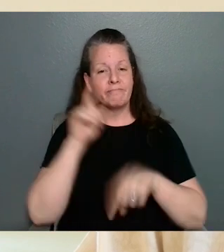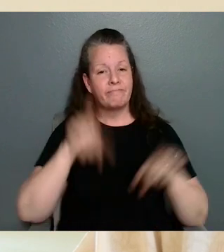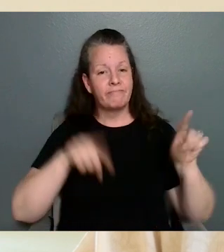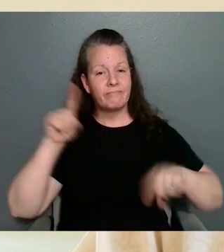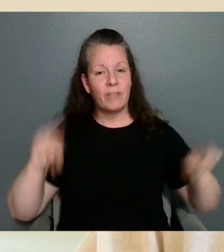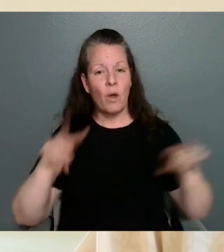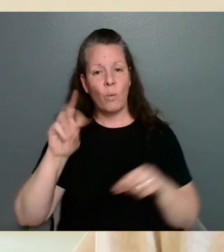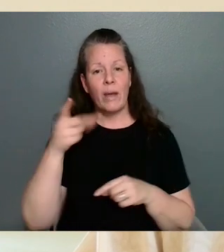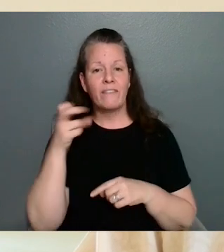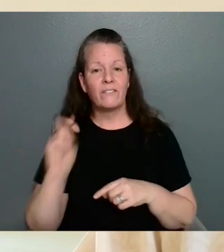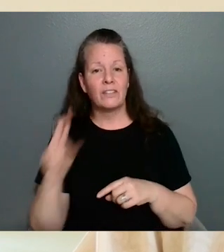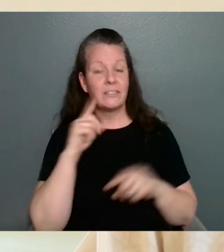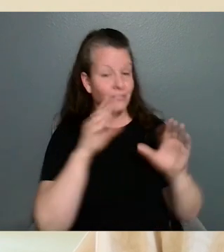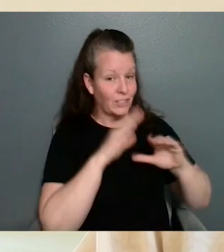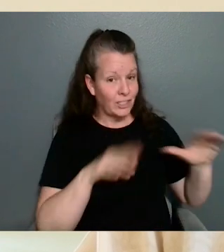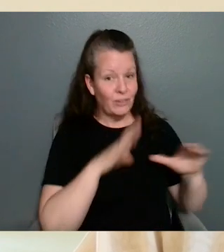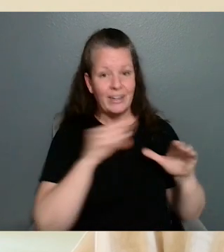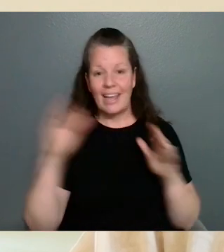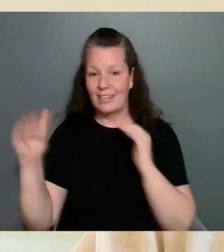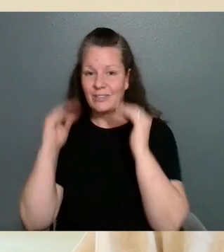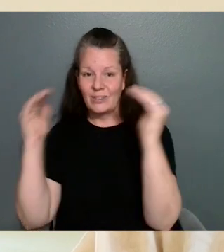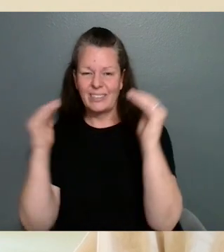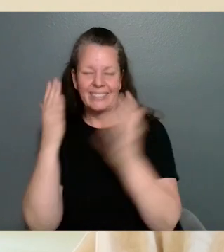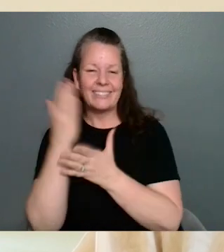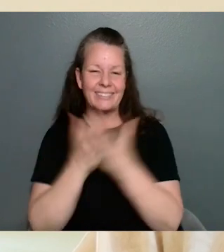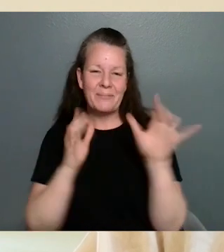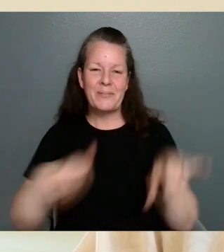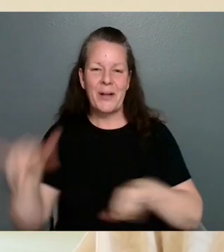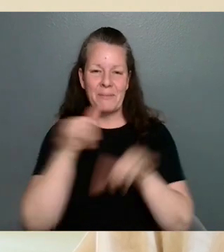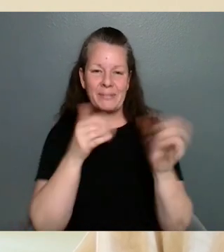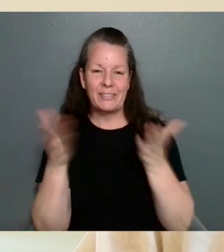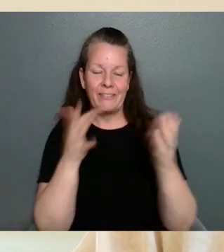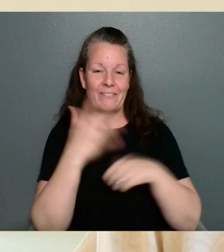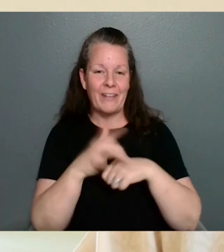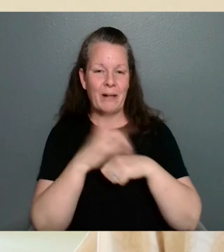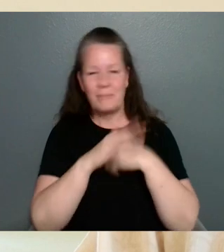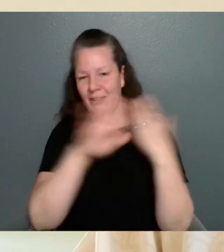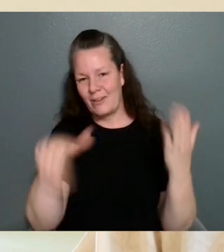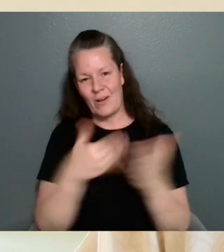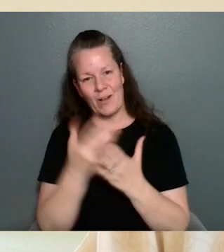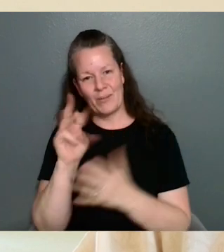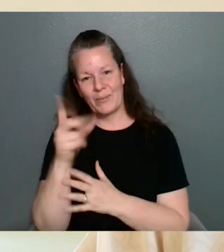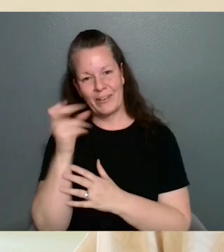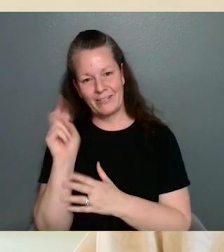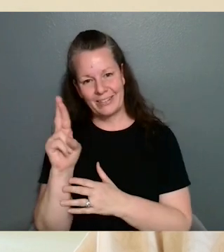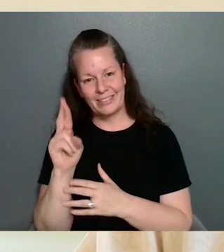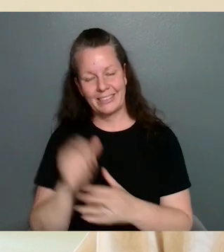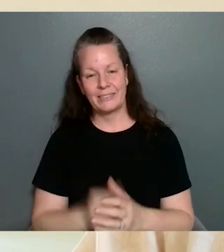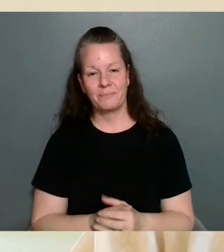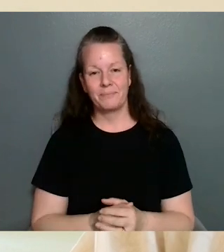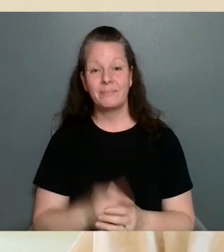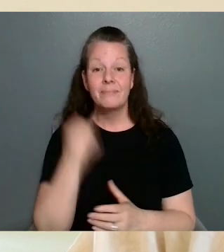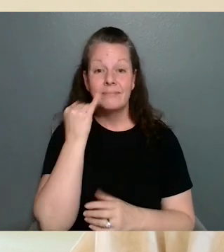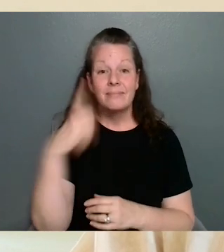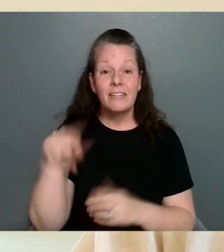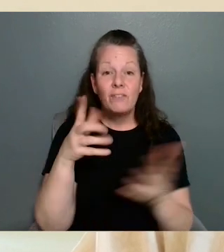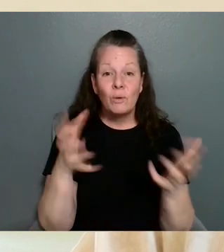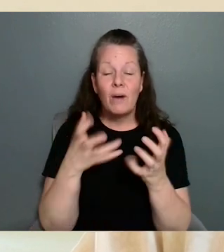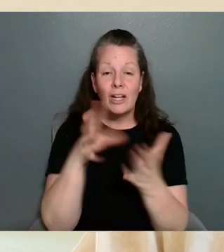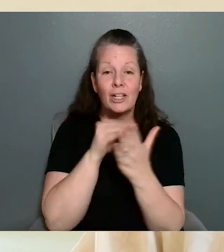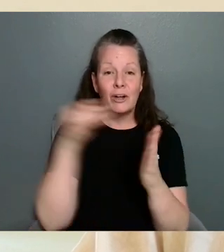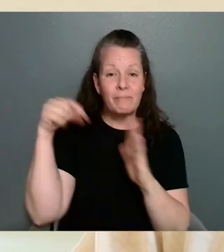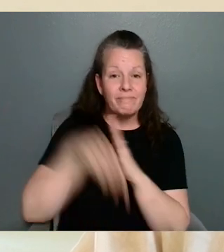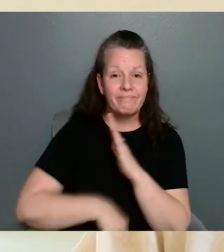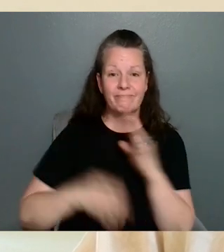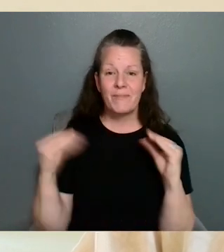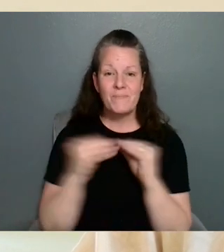of waivers for both children and adults, and some of the common services available in all the waivers. If you would like to